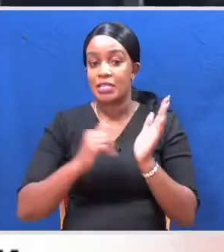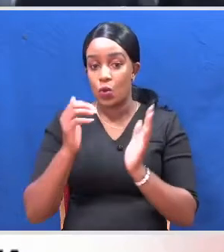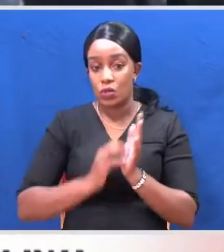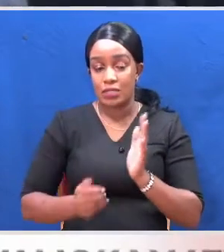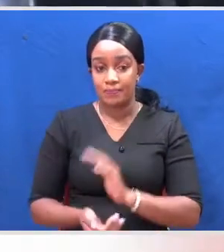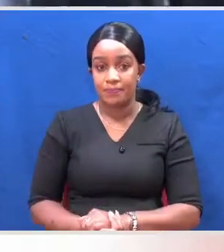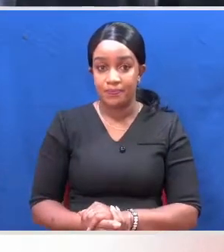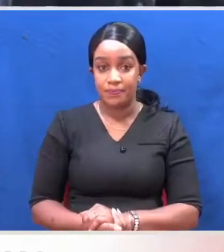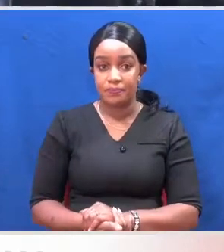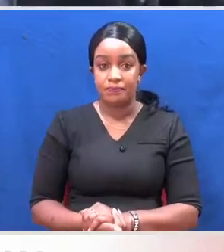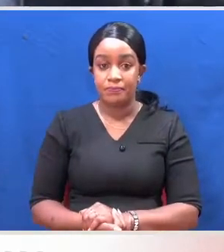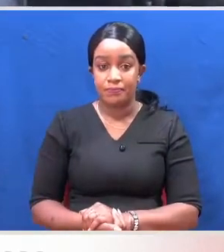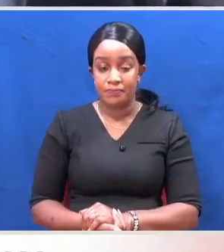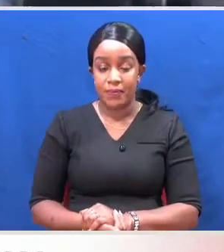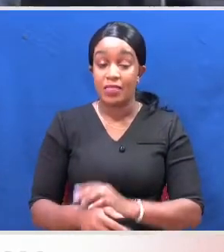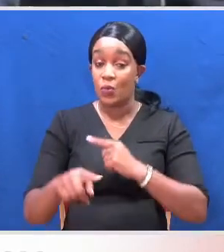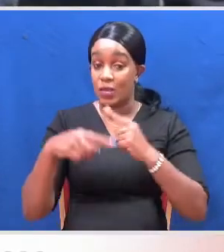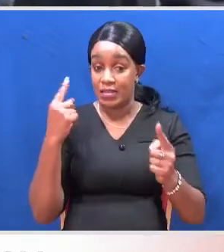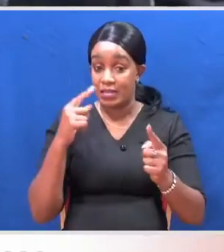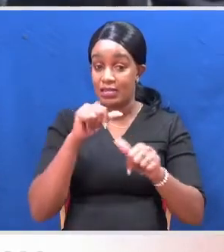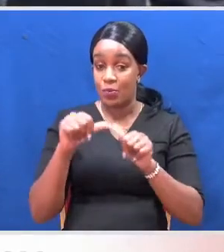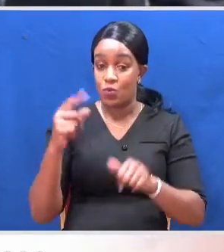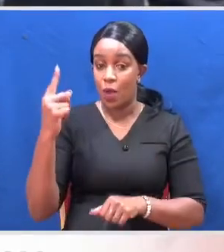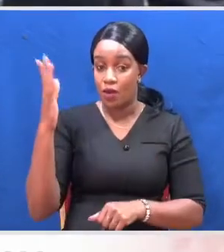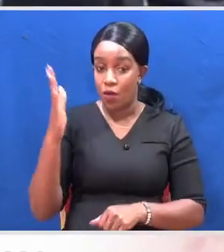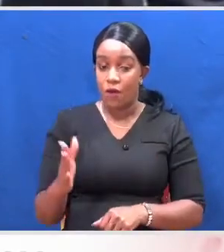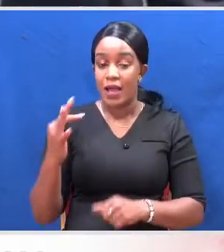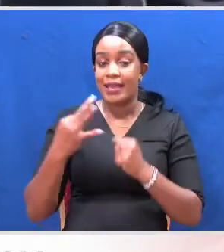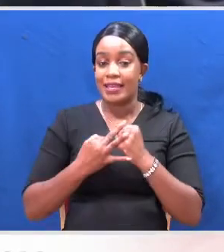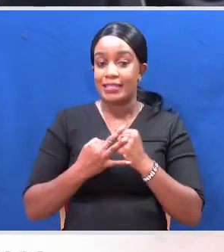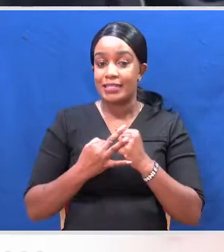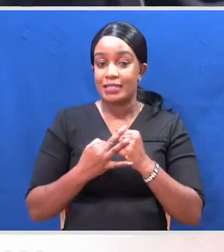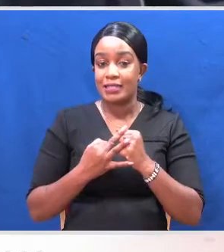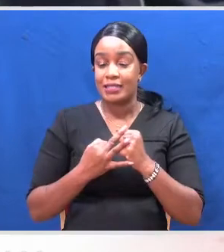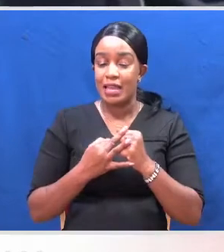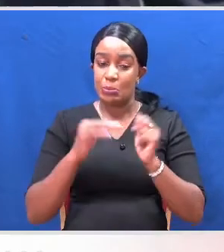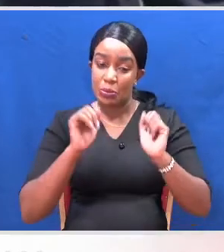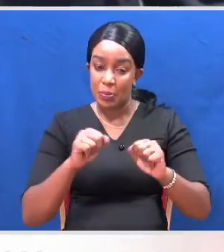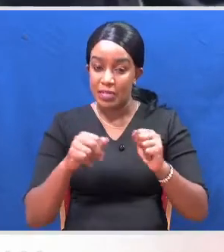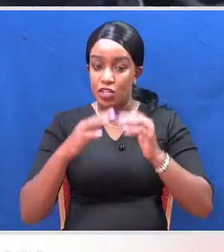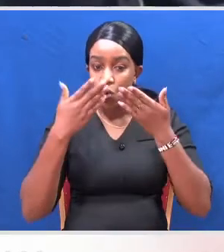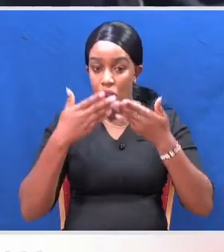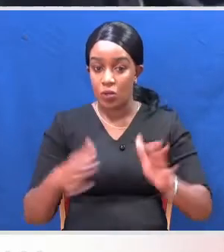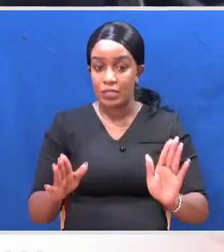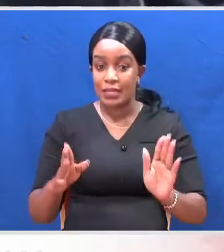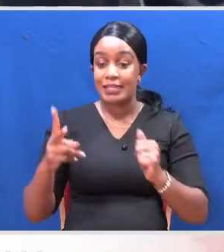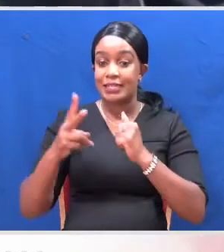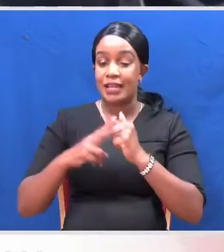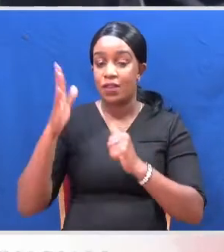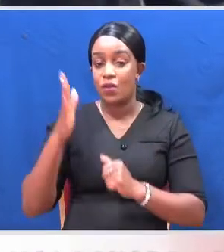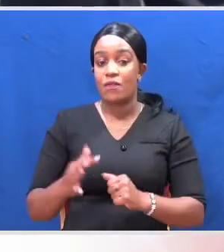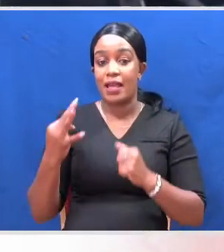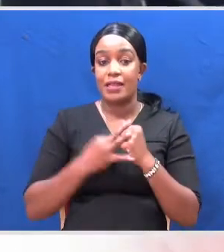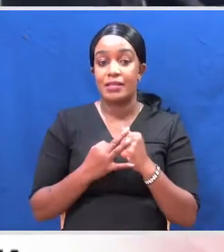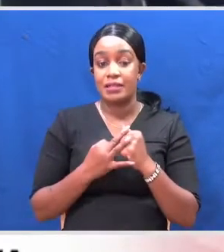probability of winning is 1/8. And the probability to lose is 7/8. So this seat was to be occupied by one person.